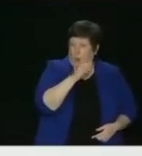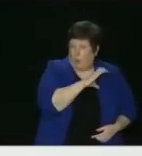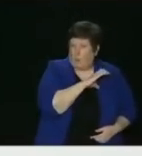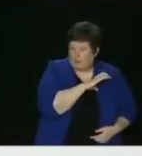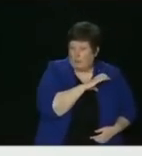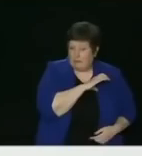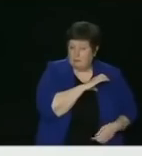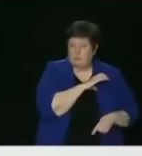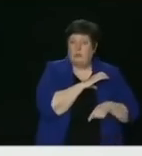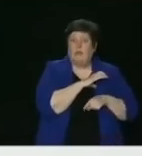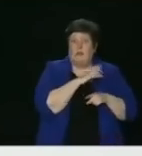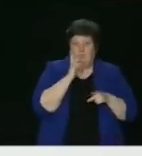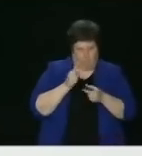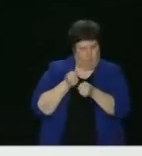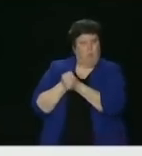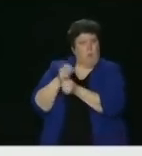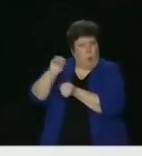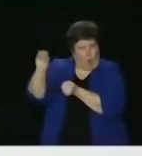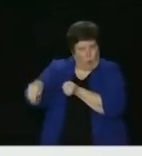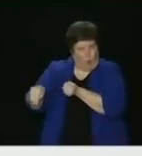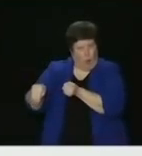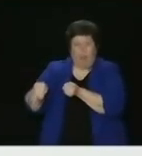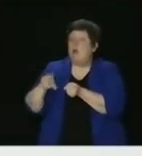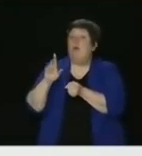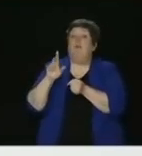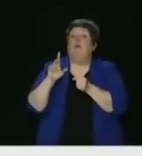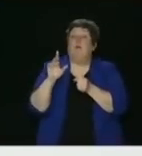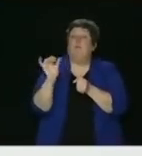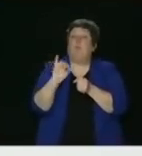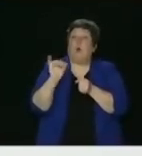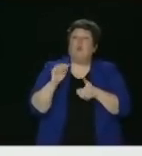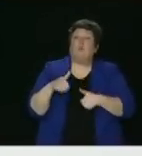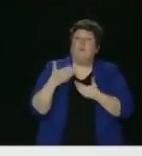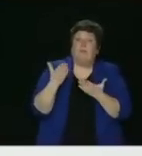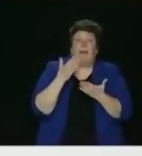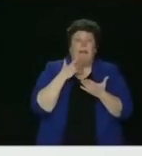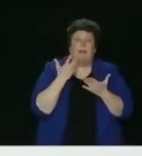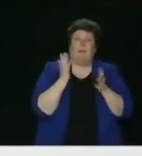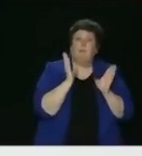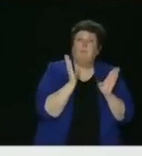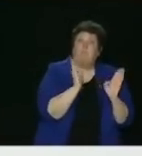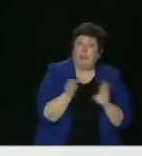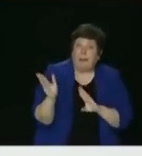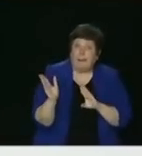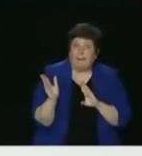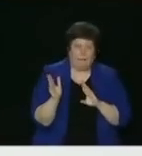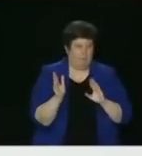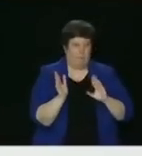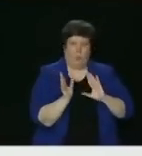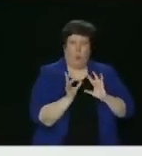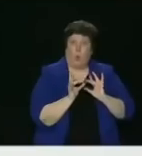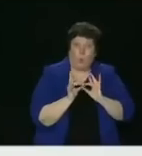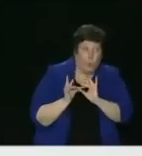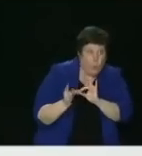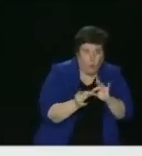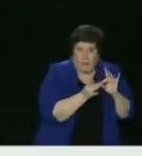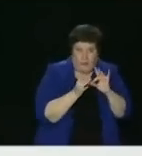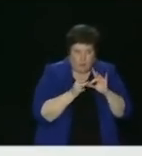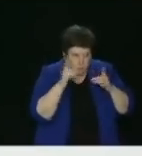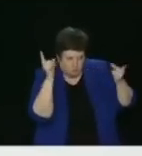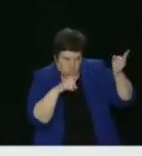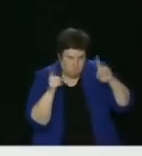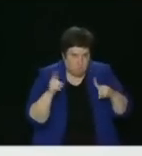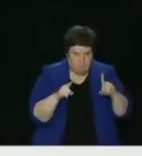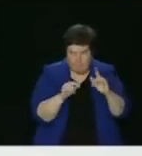Ottawa, but we've also provided integrated planning and coordination task force to ensure